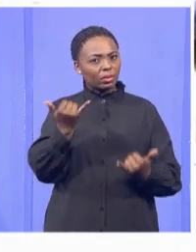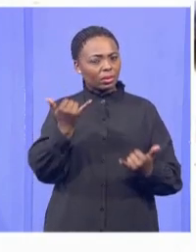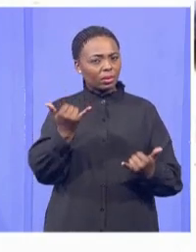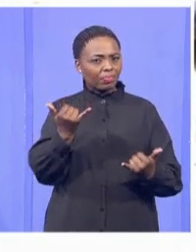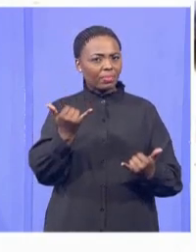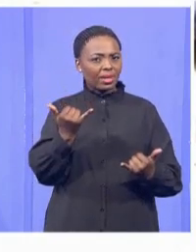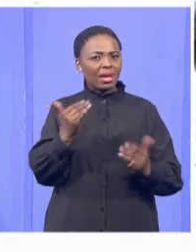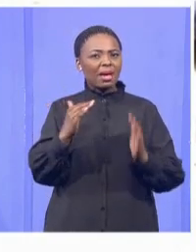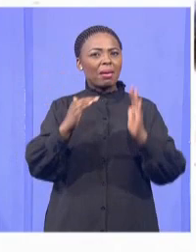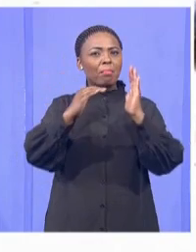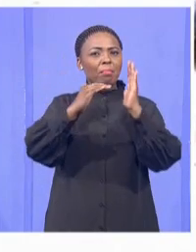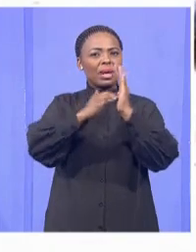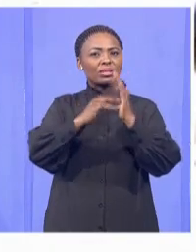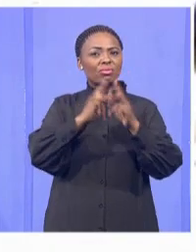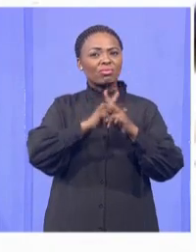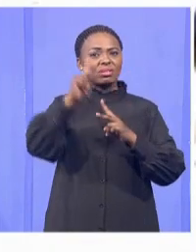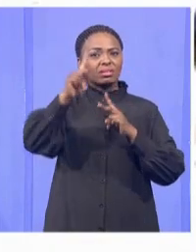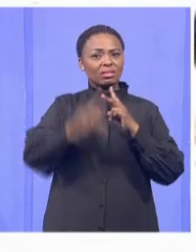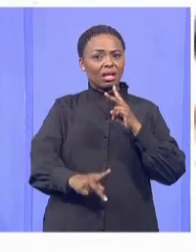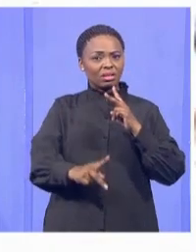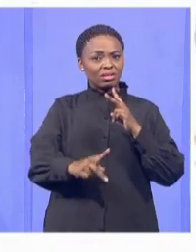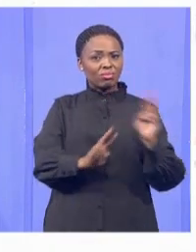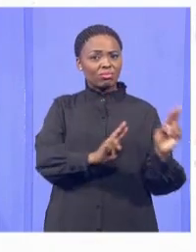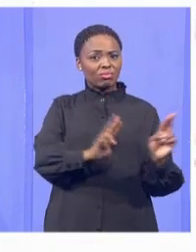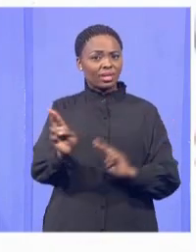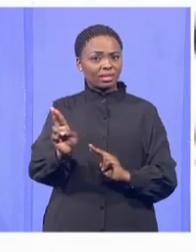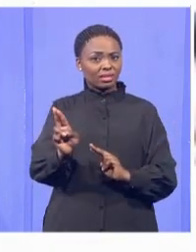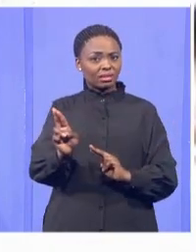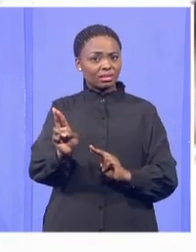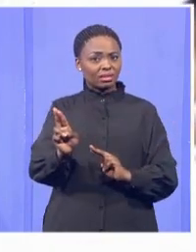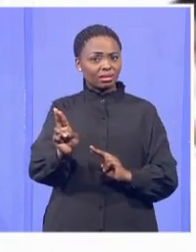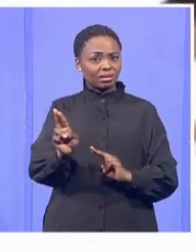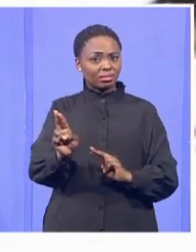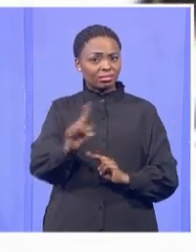matric results this year? Are we geared up and ready for that?